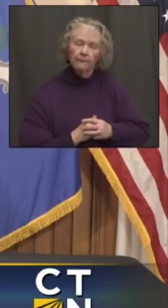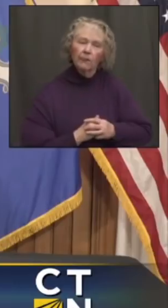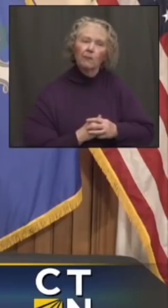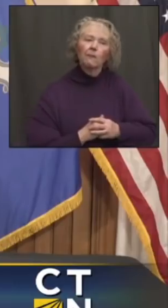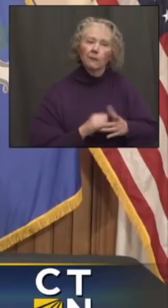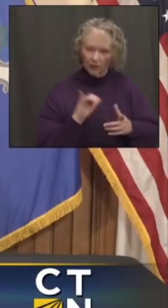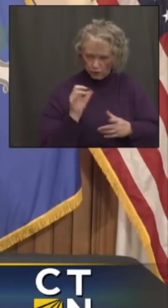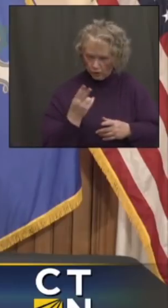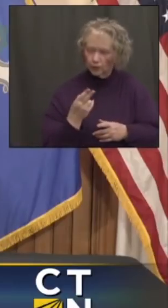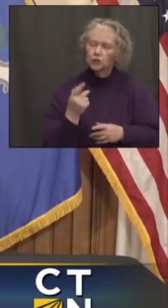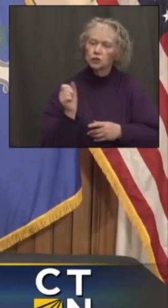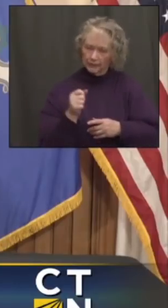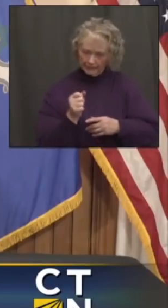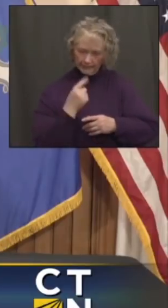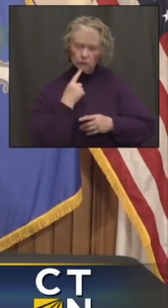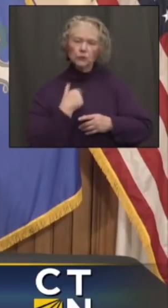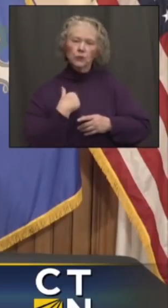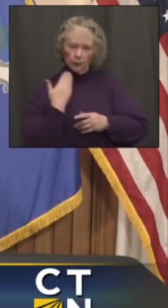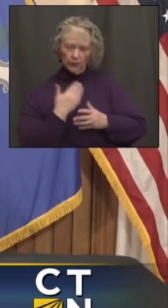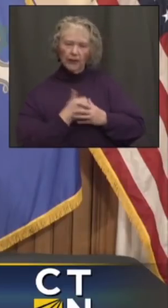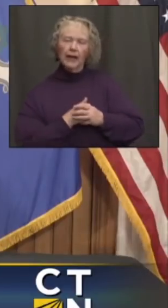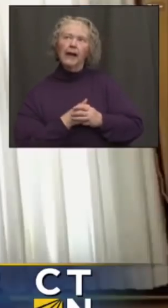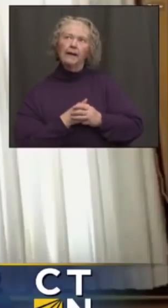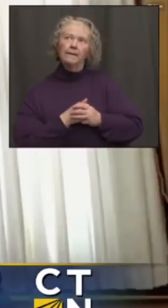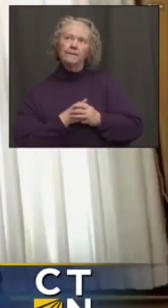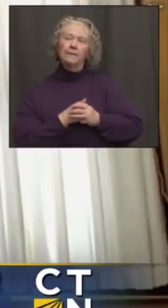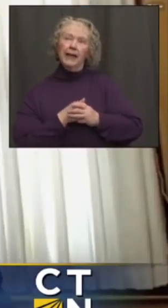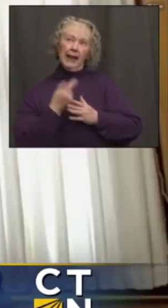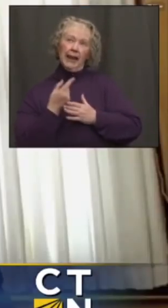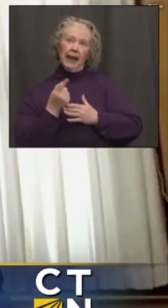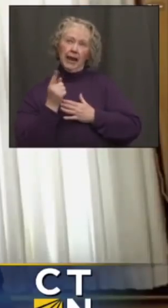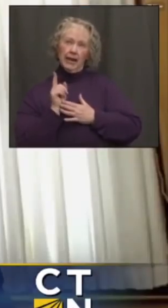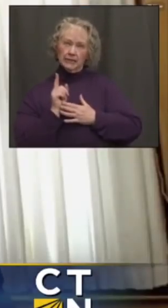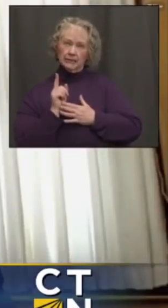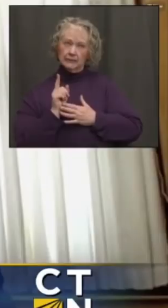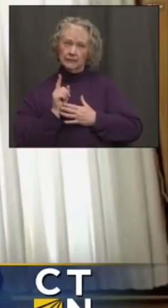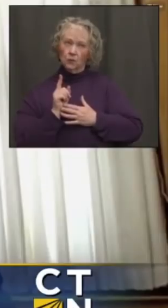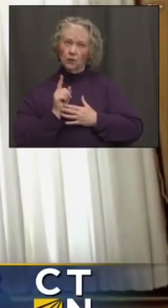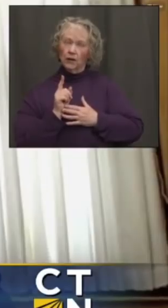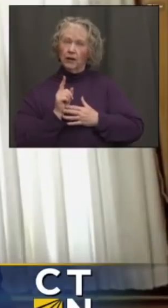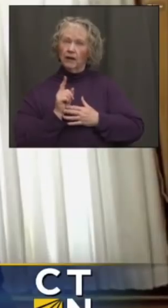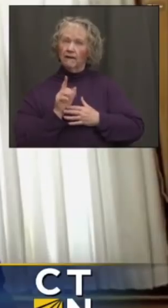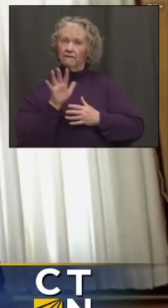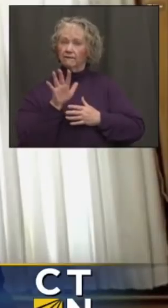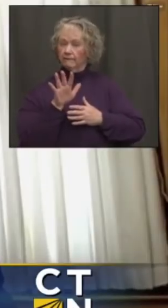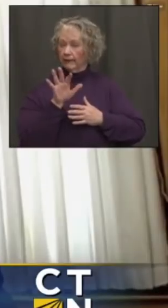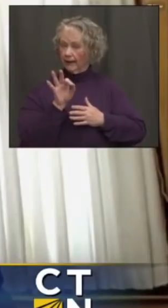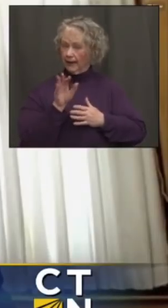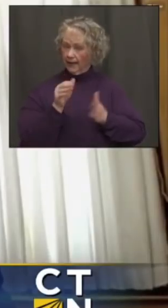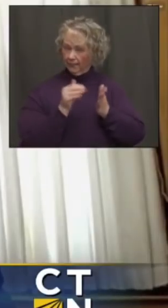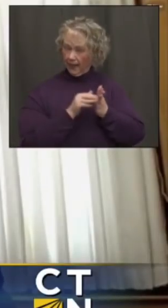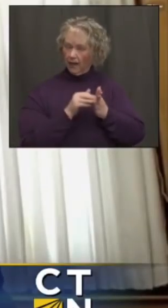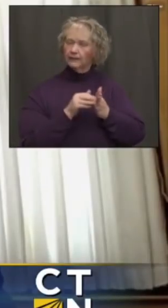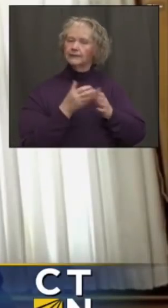Do we have a number on how many first and second doses we're receiving on a weekly basis